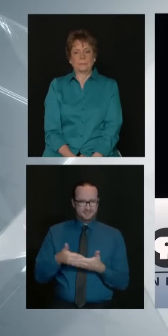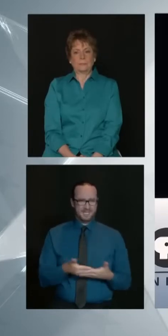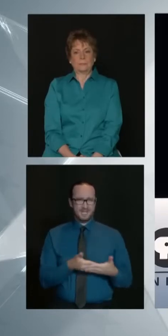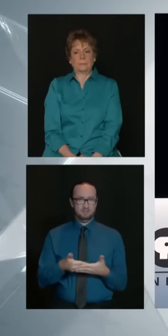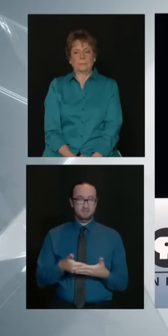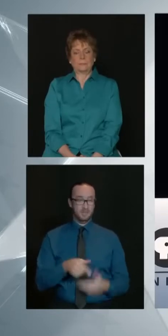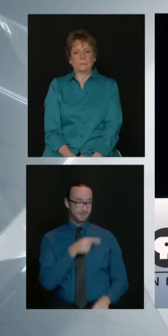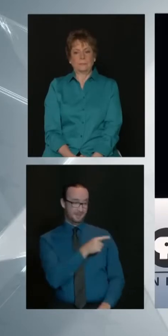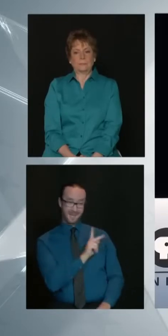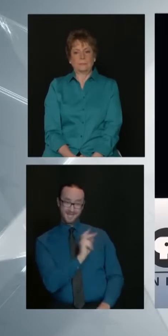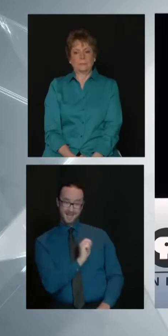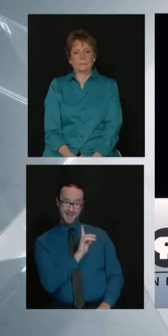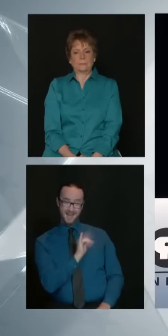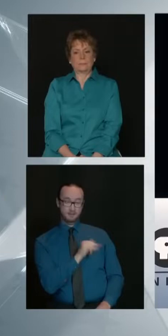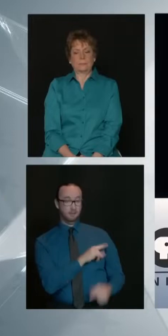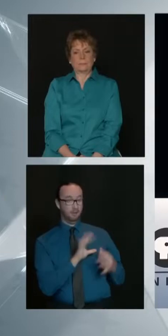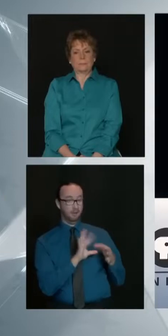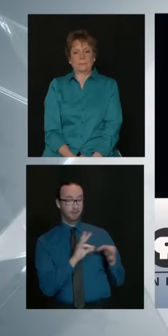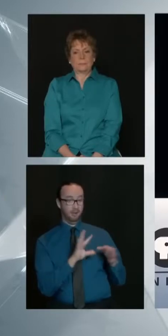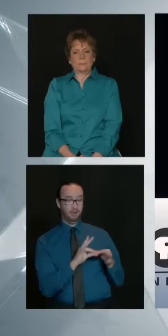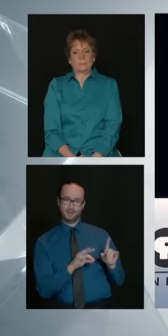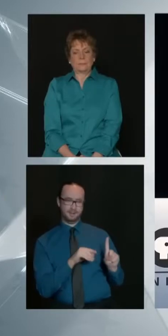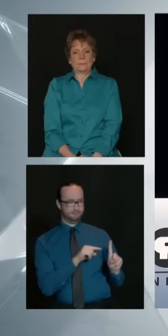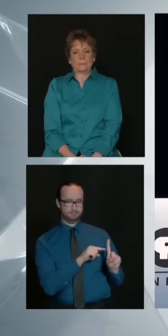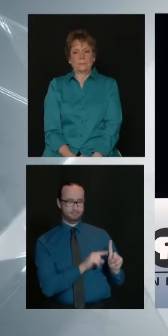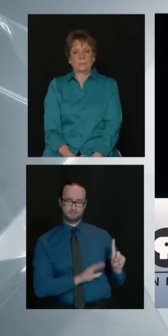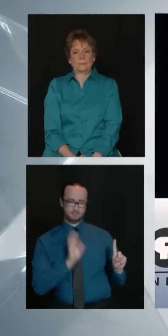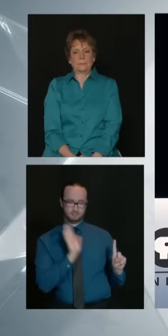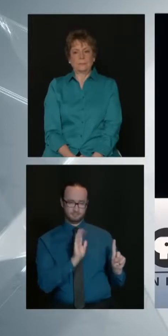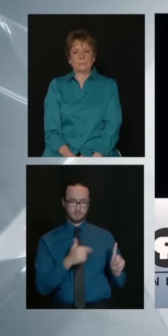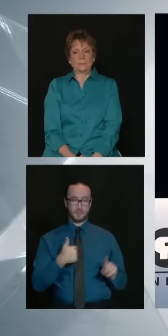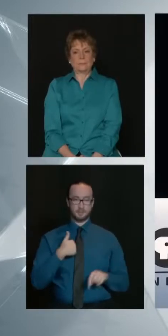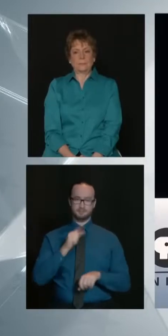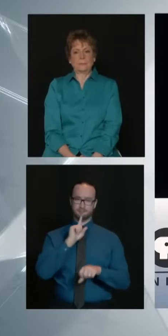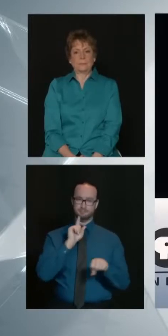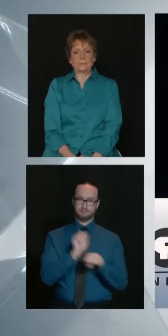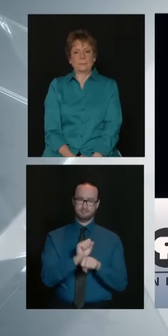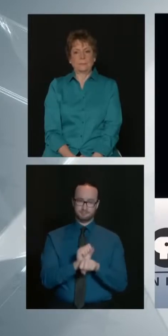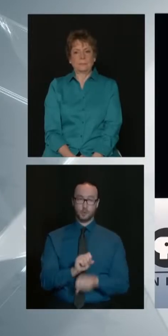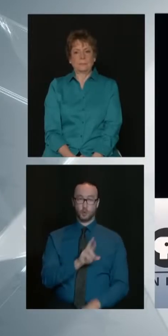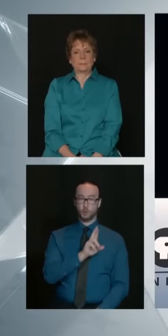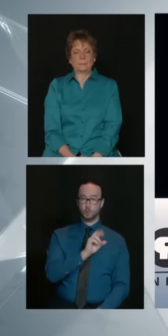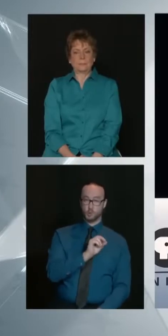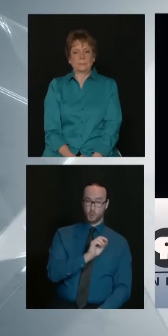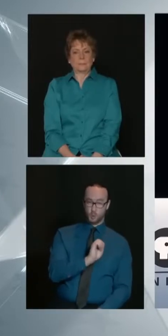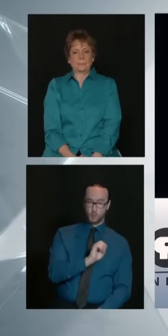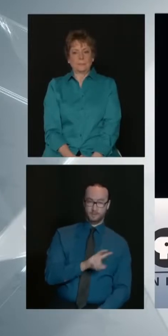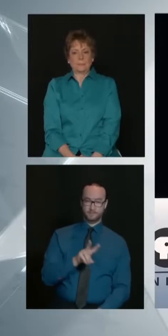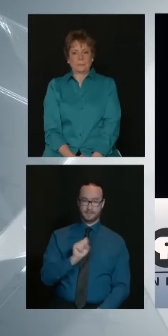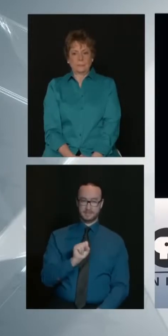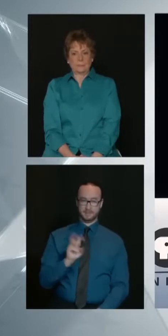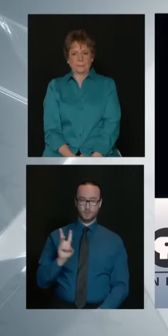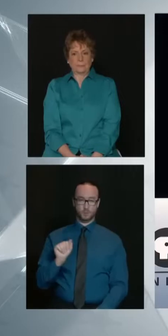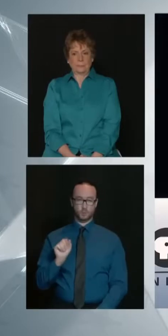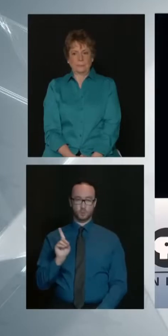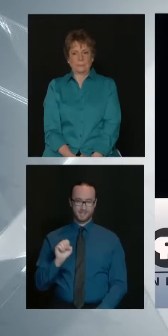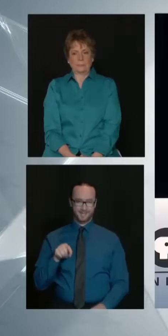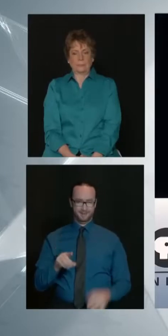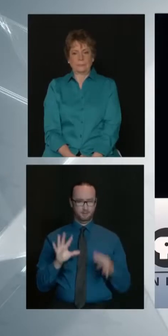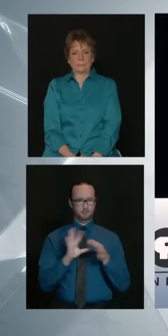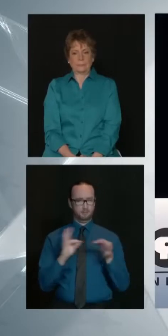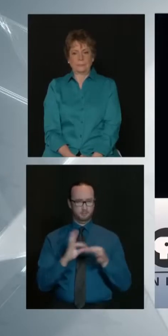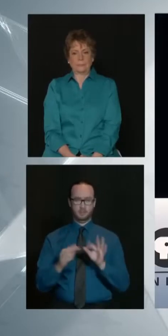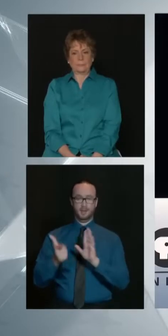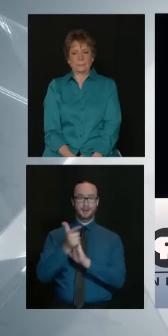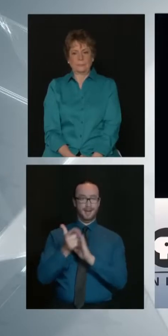No, it was so much more extreme than that. They wanted to impose legal abortion nationwide up until the moment